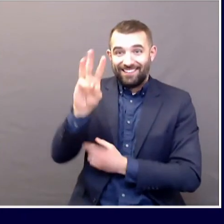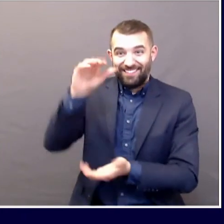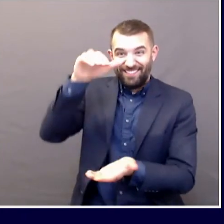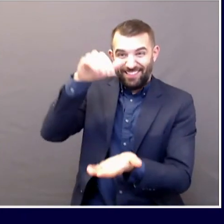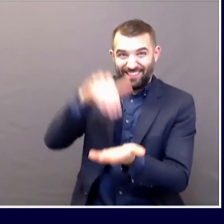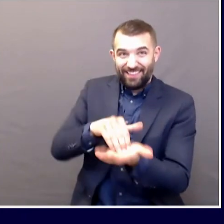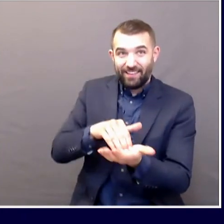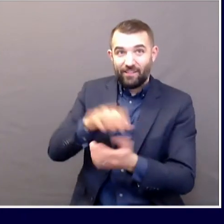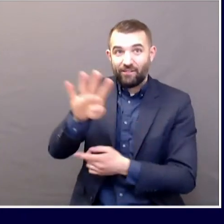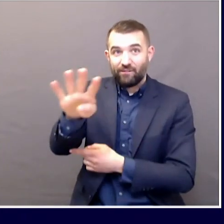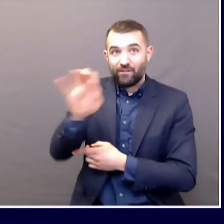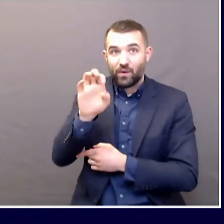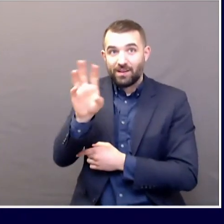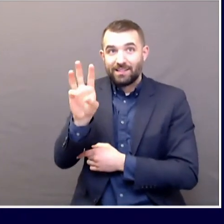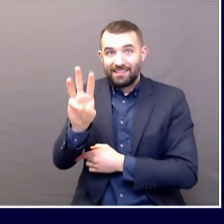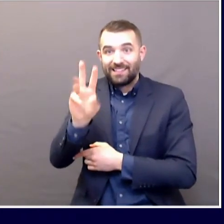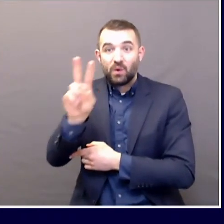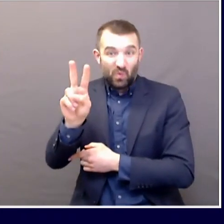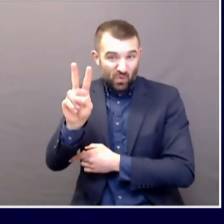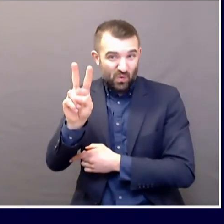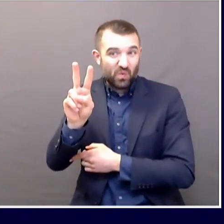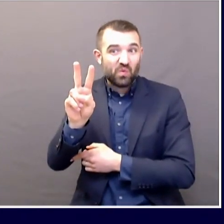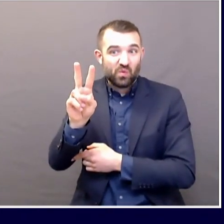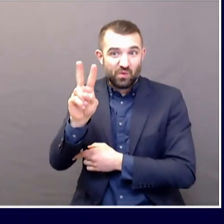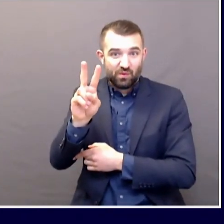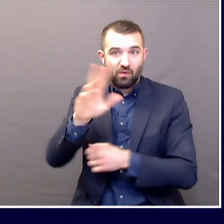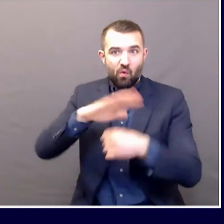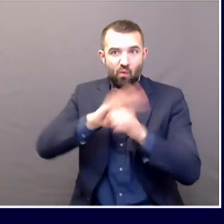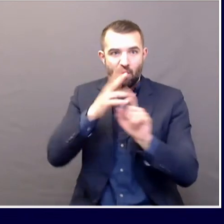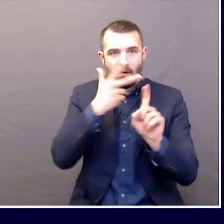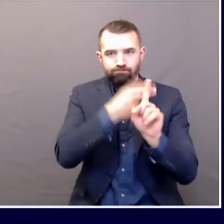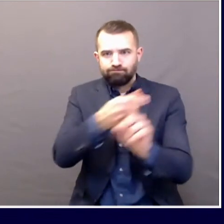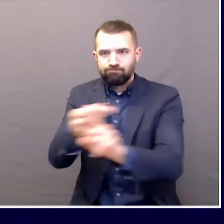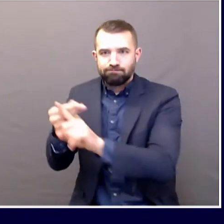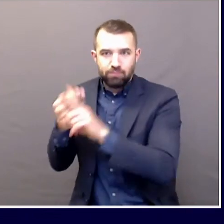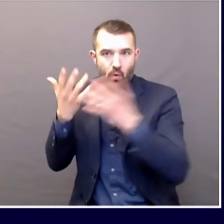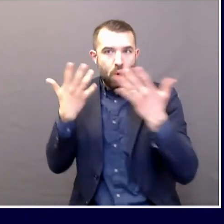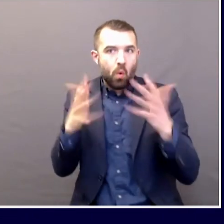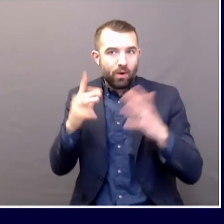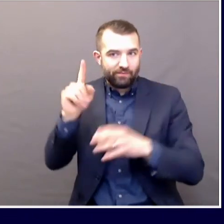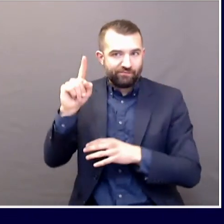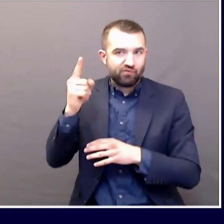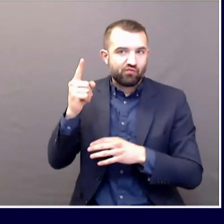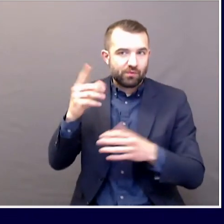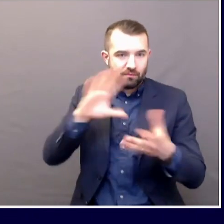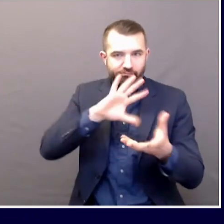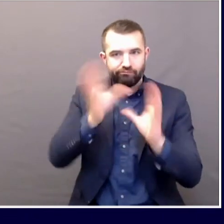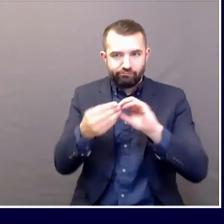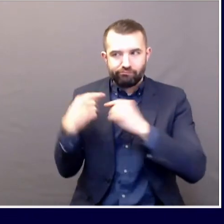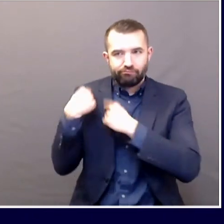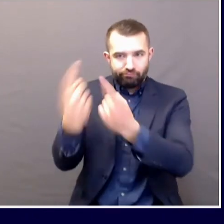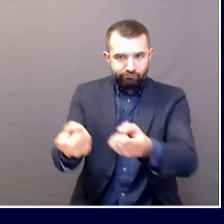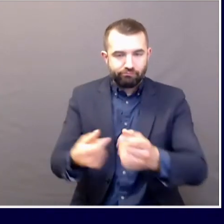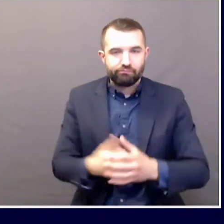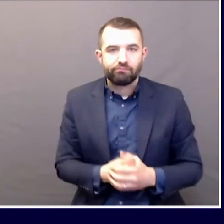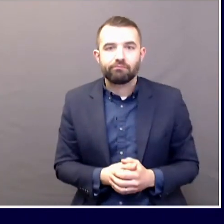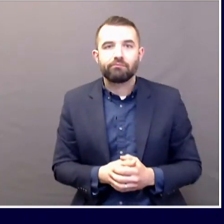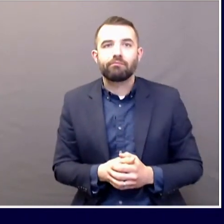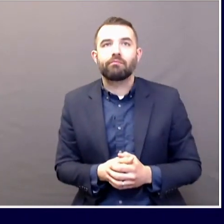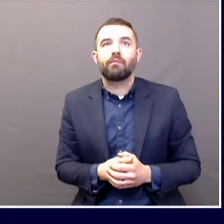316,462 doses of COVID-19 vaccine had been administered across the state. Of those,